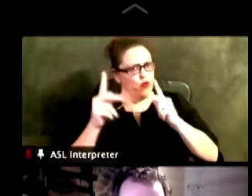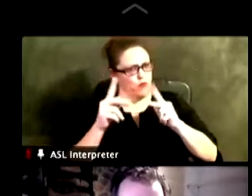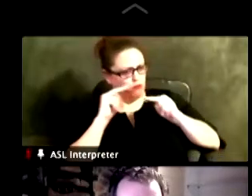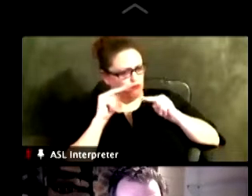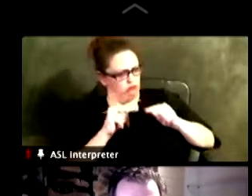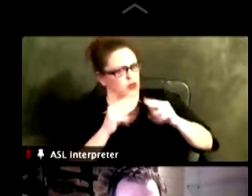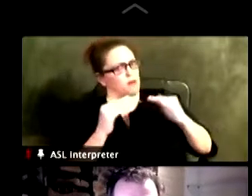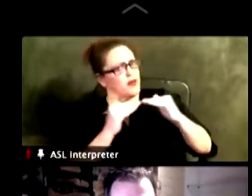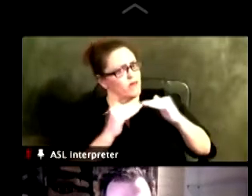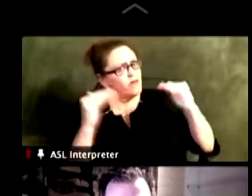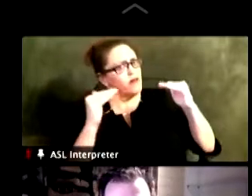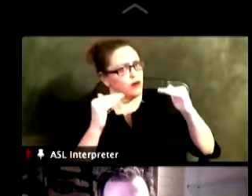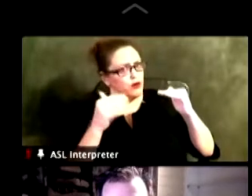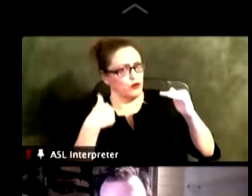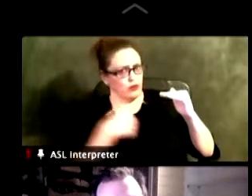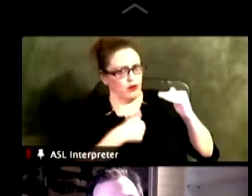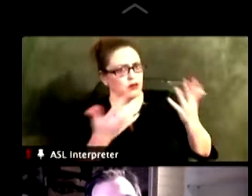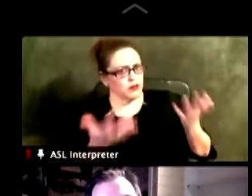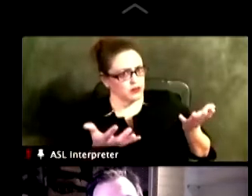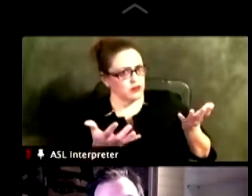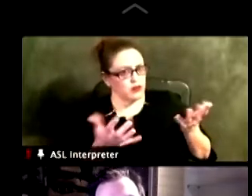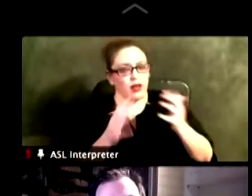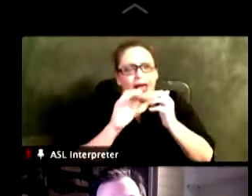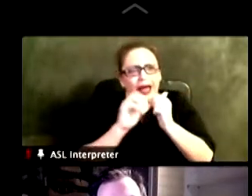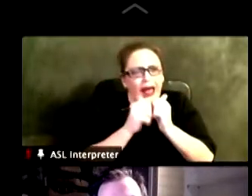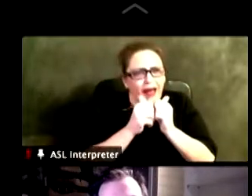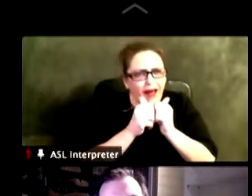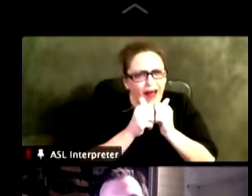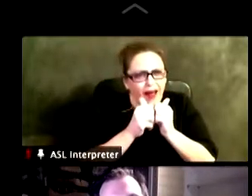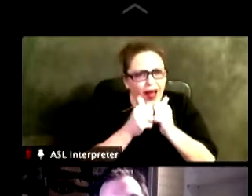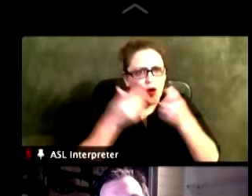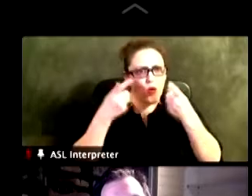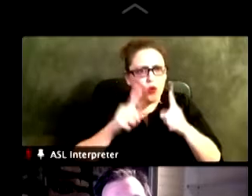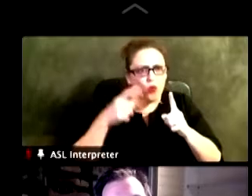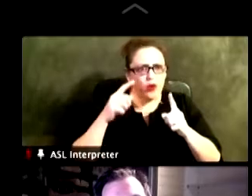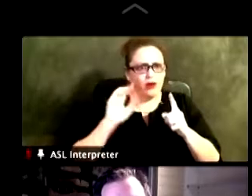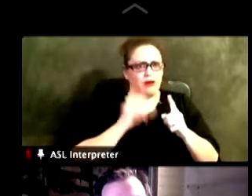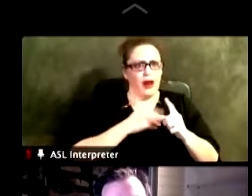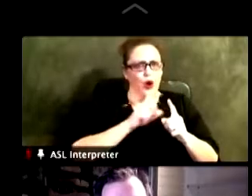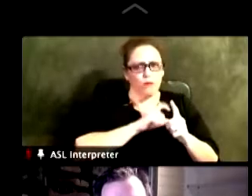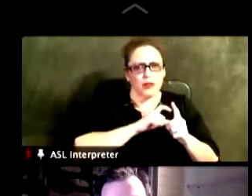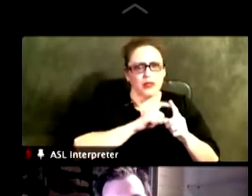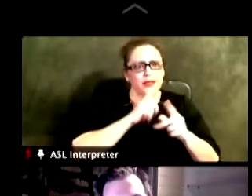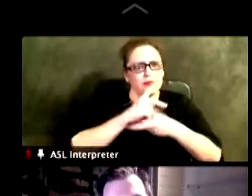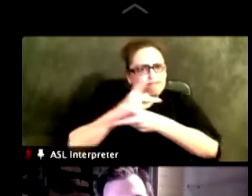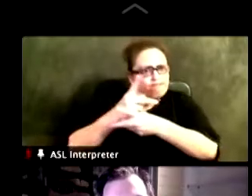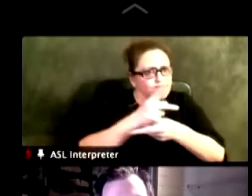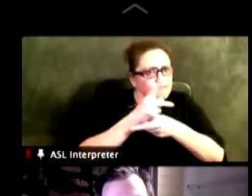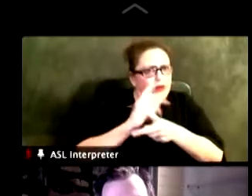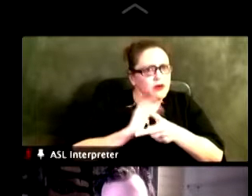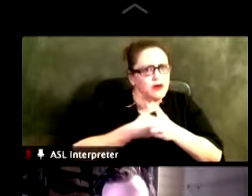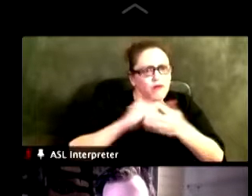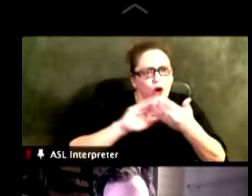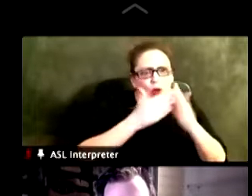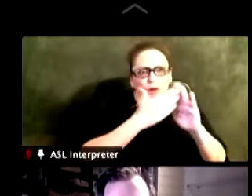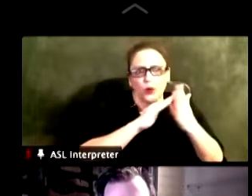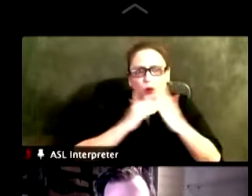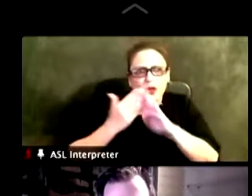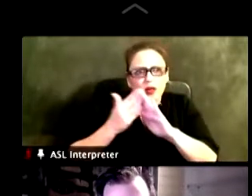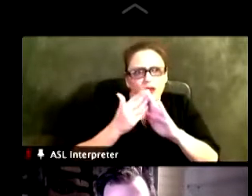that, how we ensure racial equity in the policing of our community, is a complicated question with lots